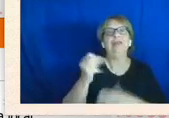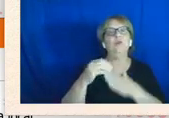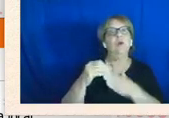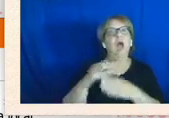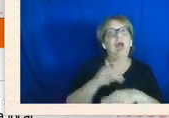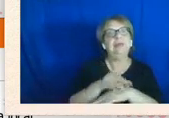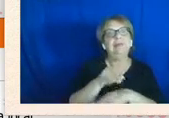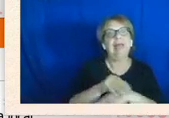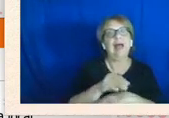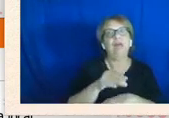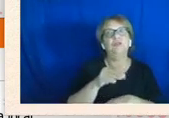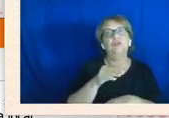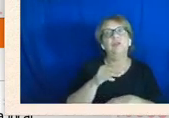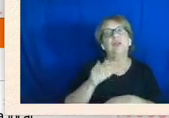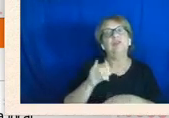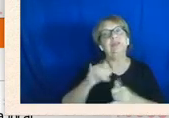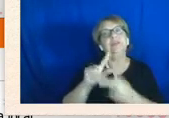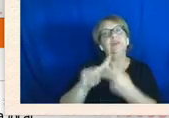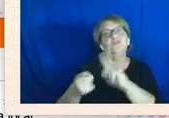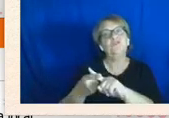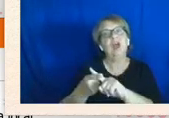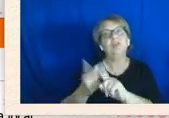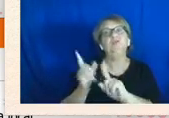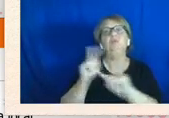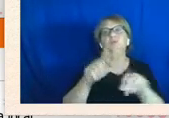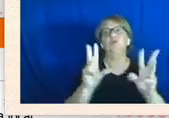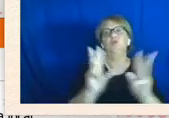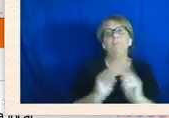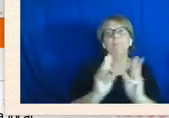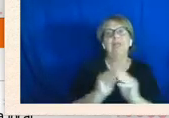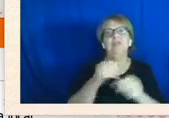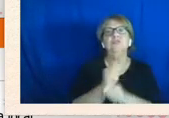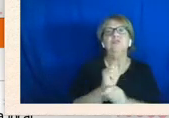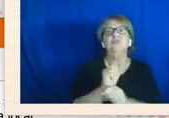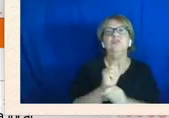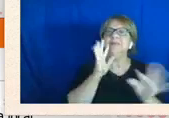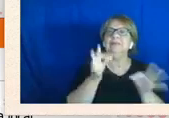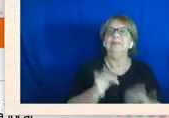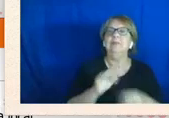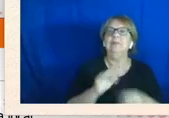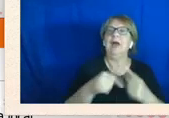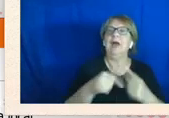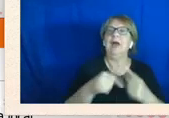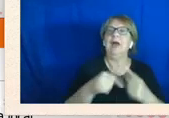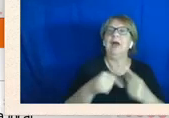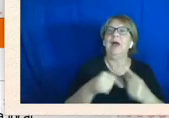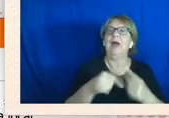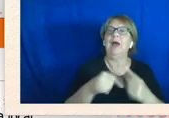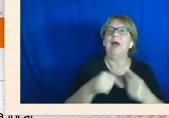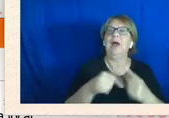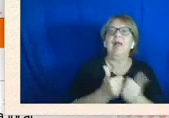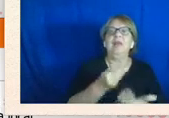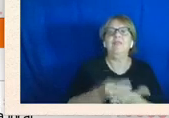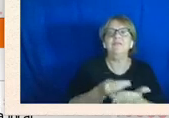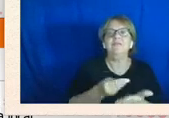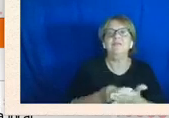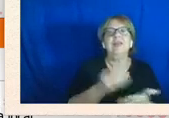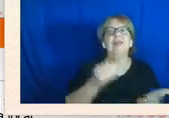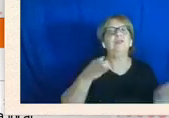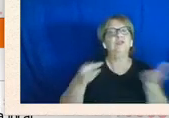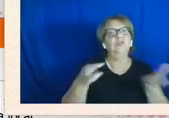who she remains friends, to attend a meeting to make some decisions about what she should do next and how the funding and services should be